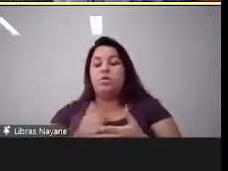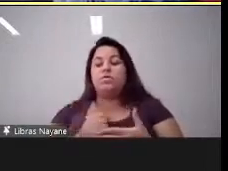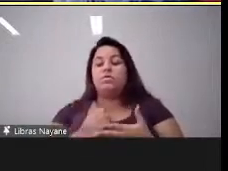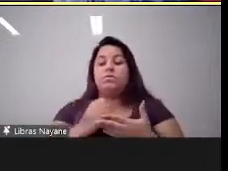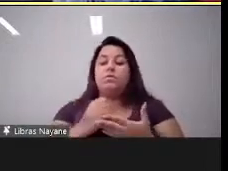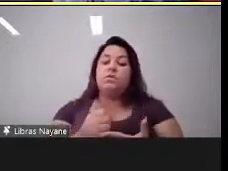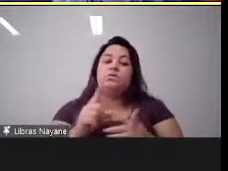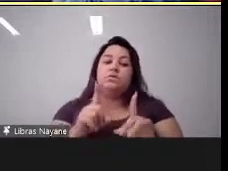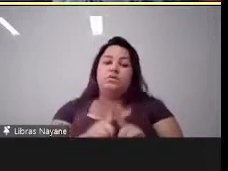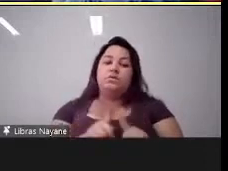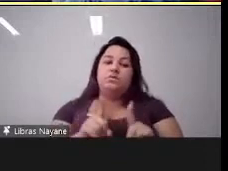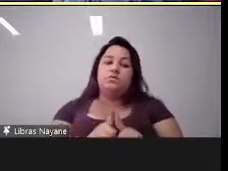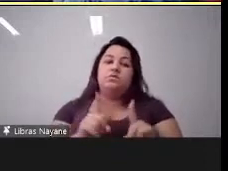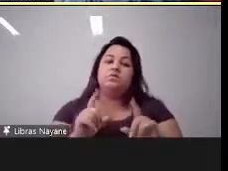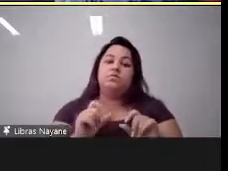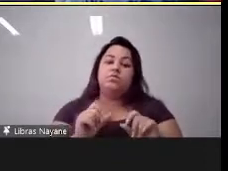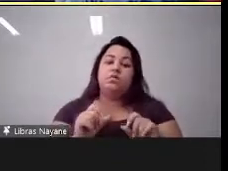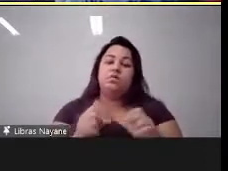of EET.